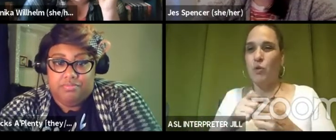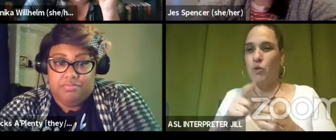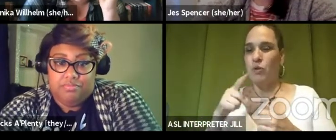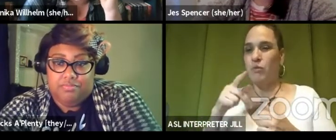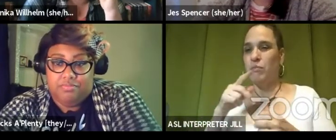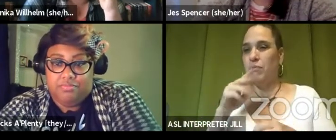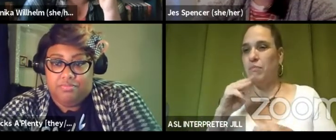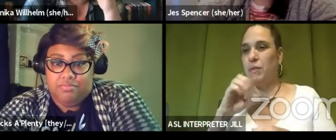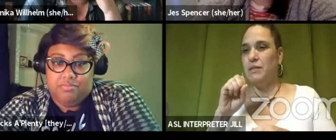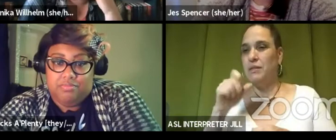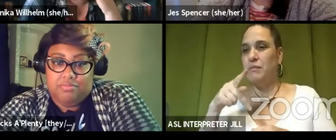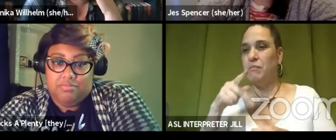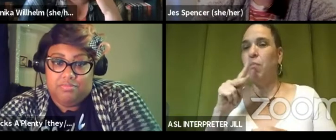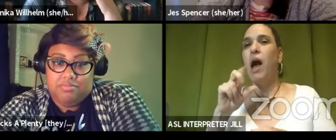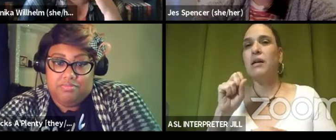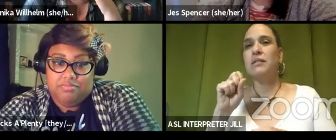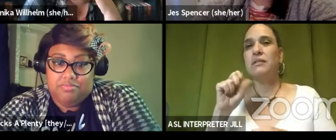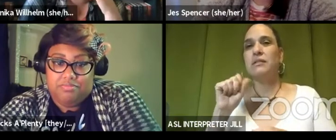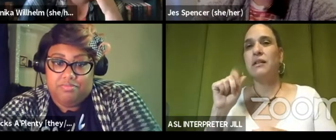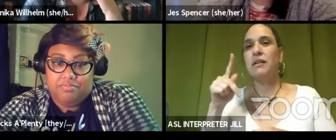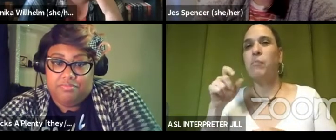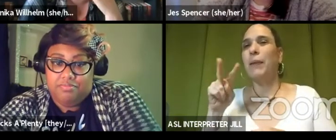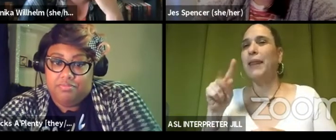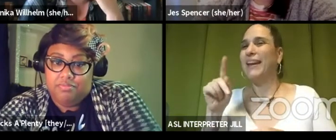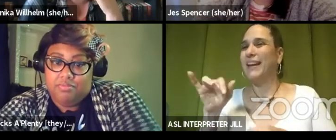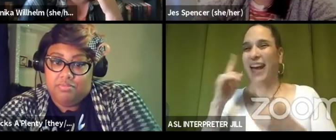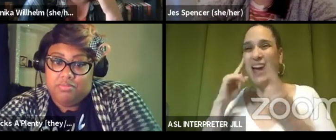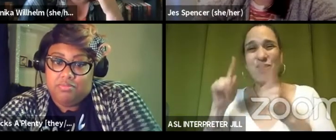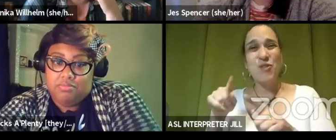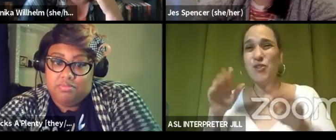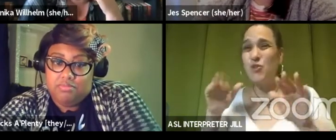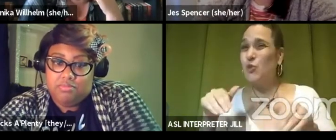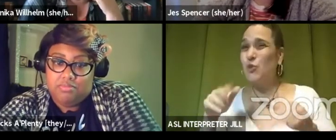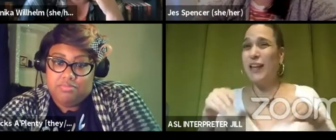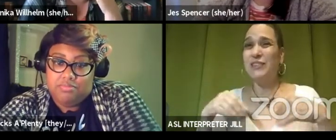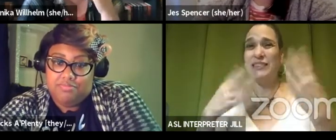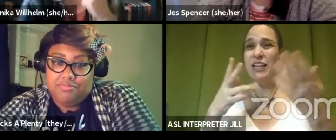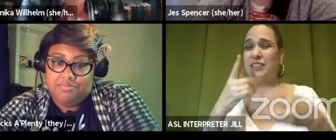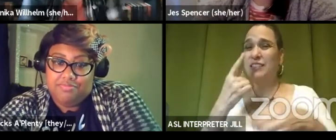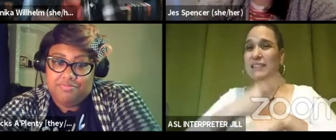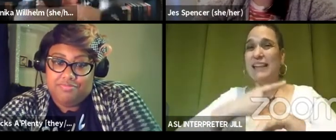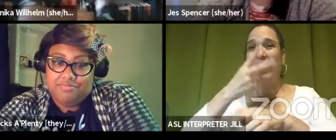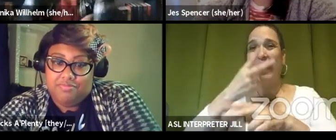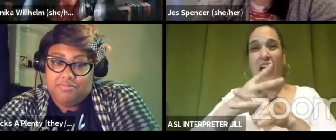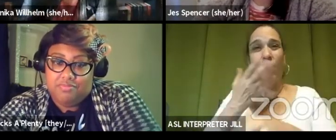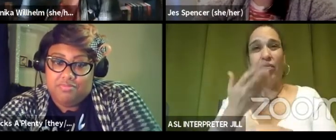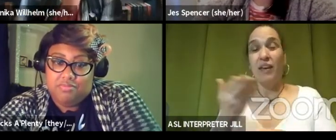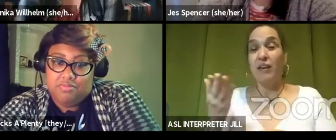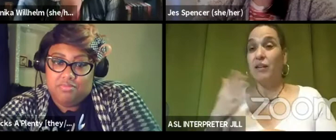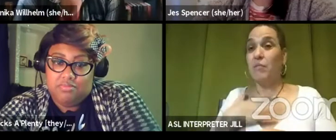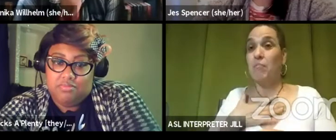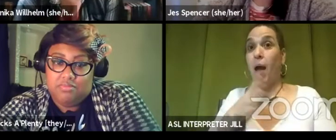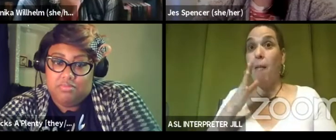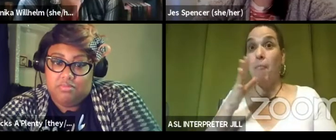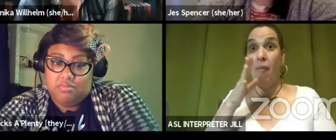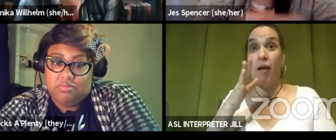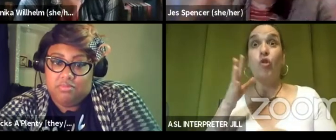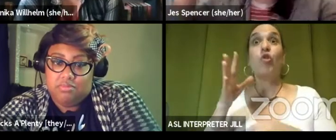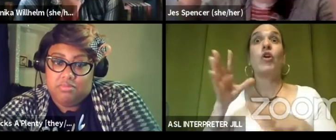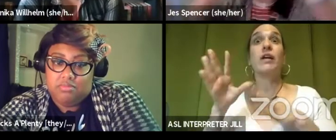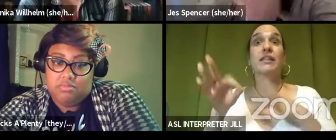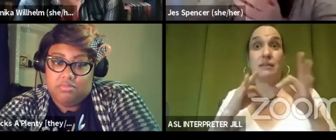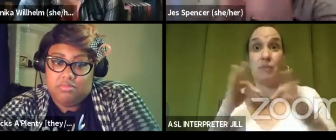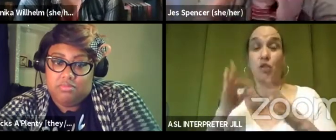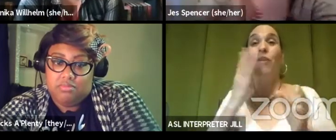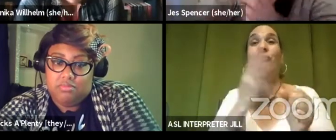would do, and y'all are kind, I would do what my mother has always said about politics. She said she would fire everyone in